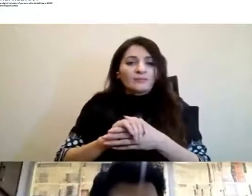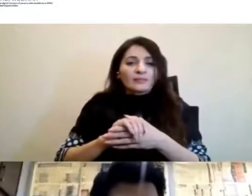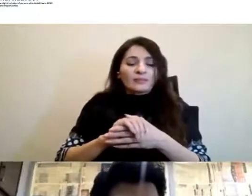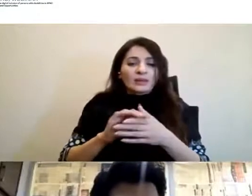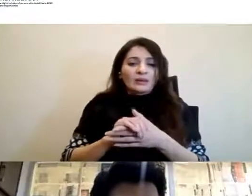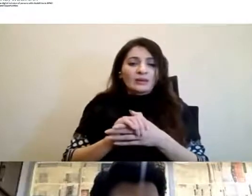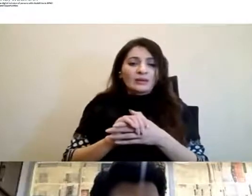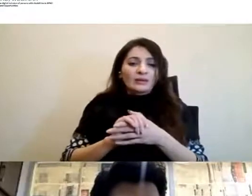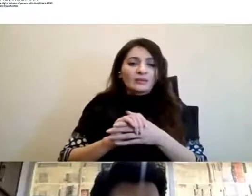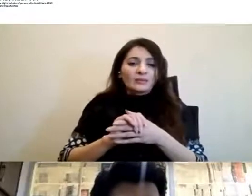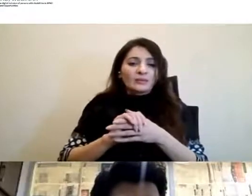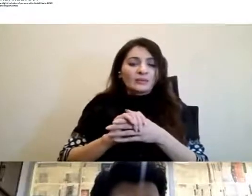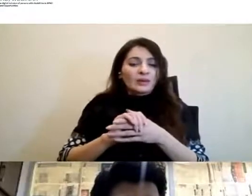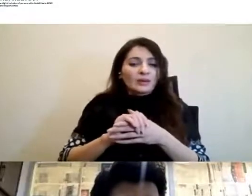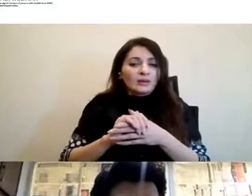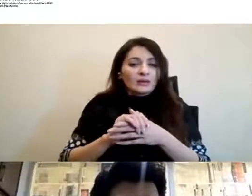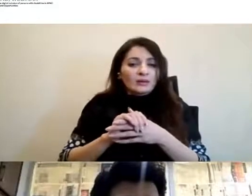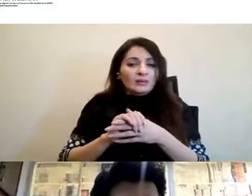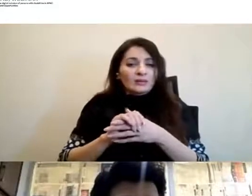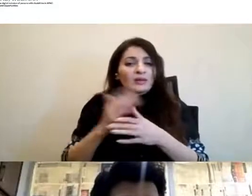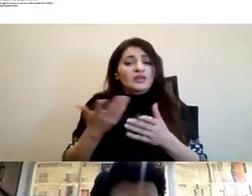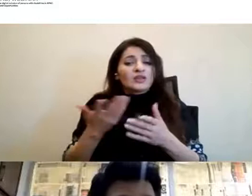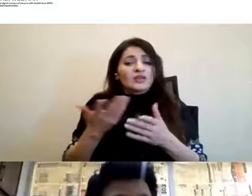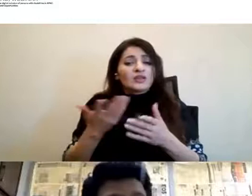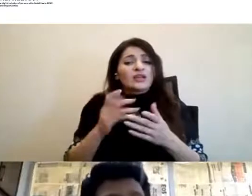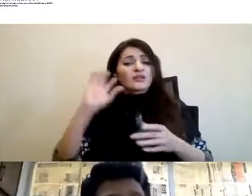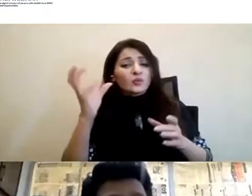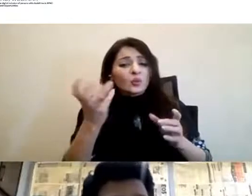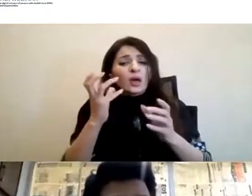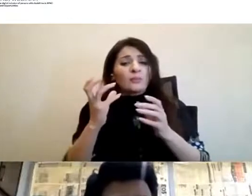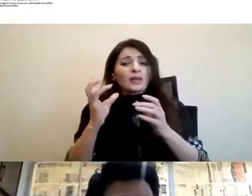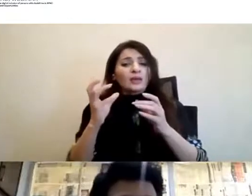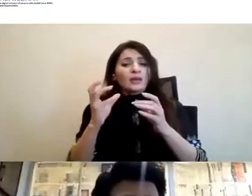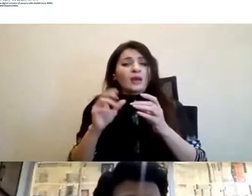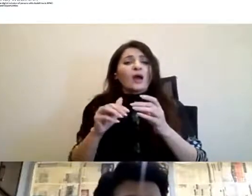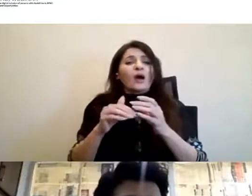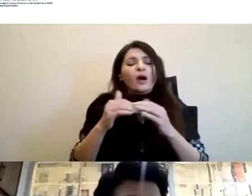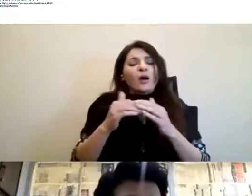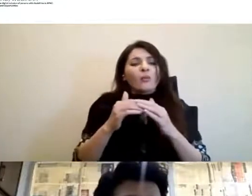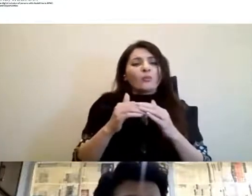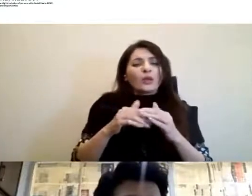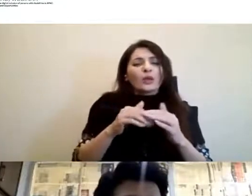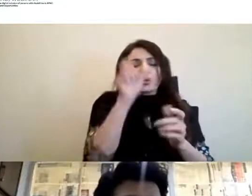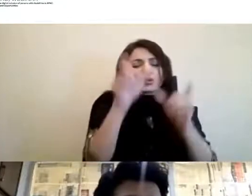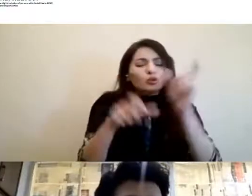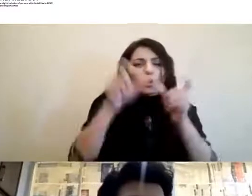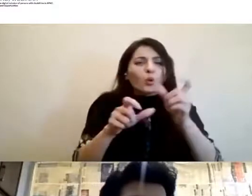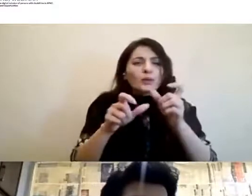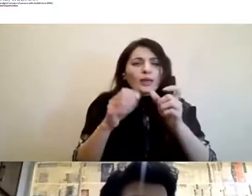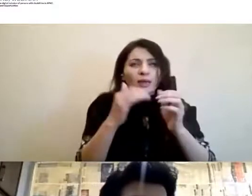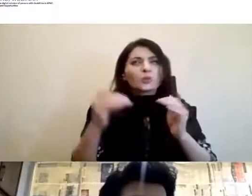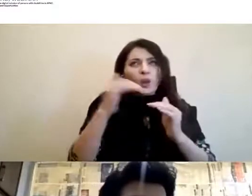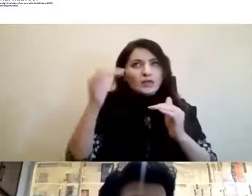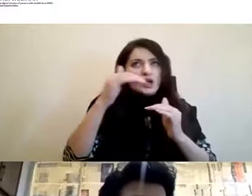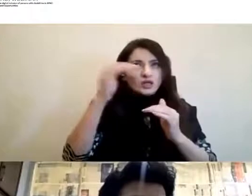we realized that there are globally people who have done much better at and have a lot more experience at these things. So working